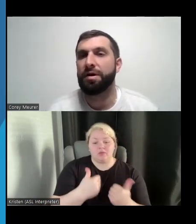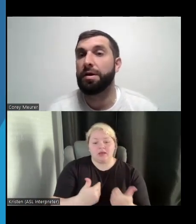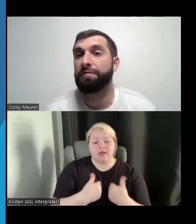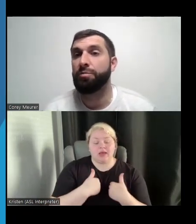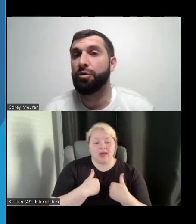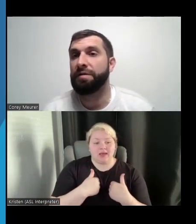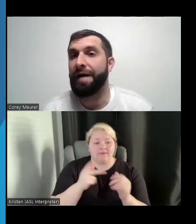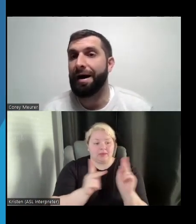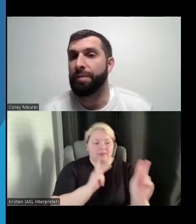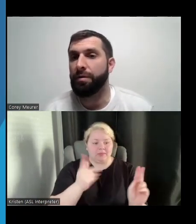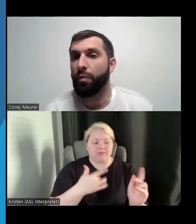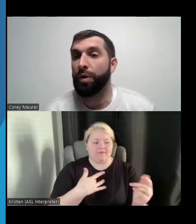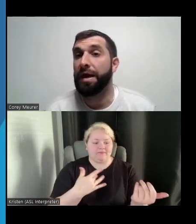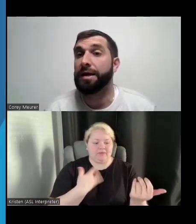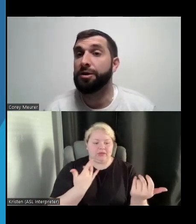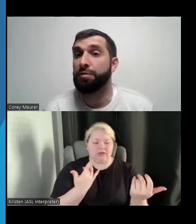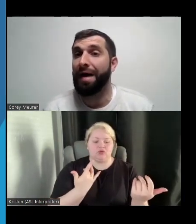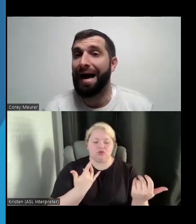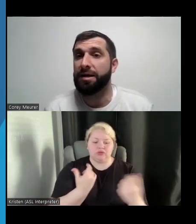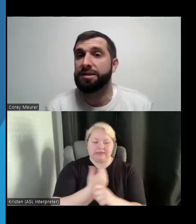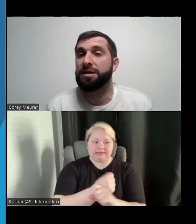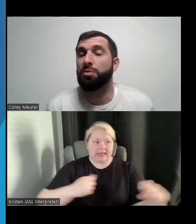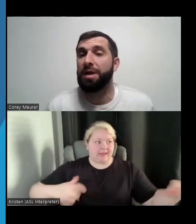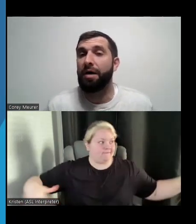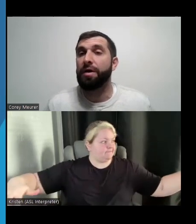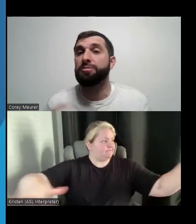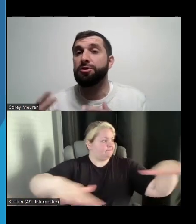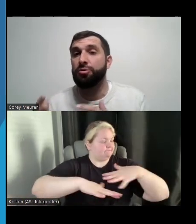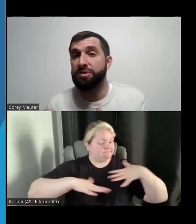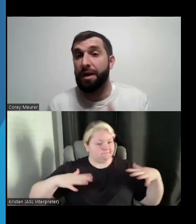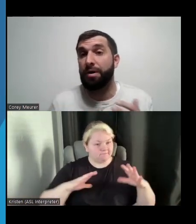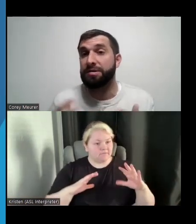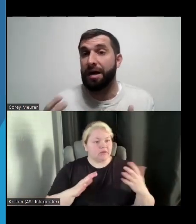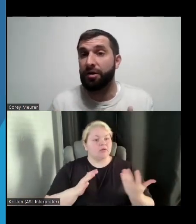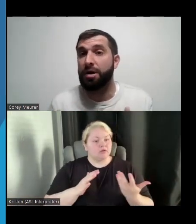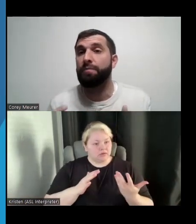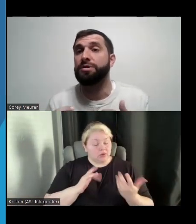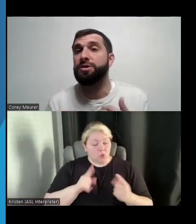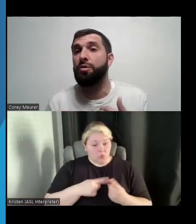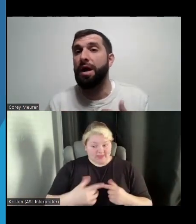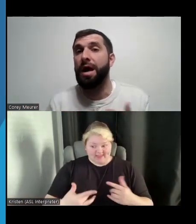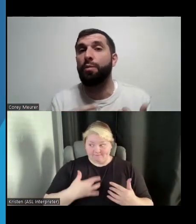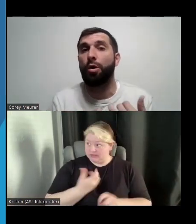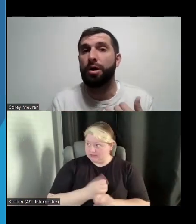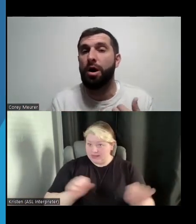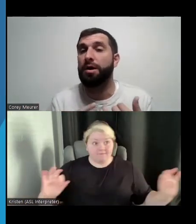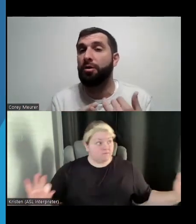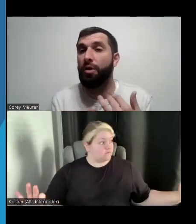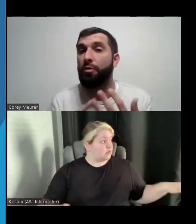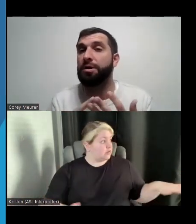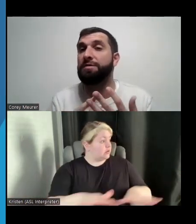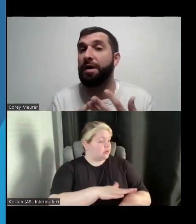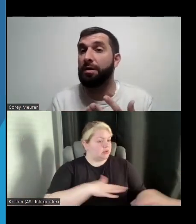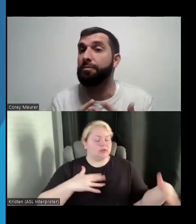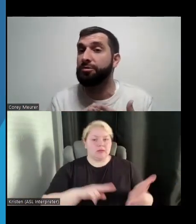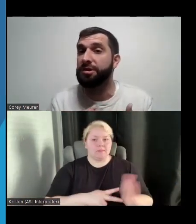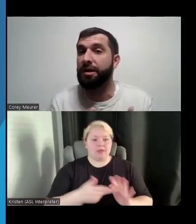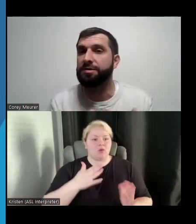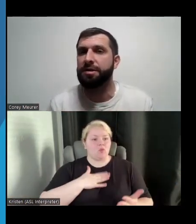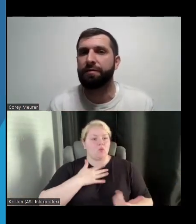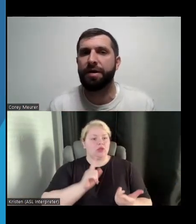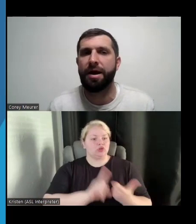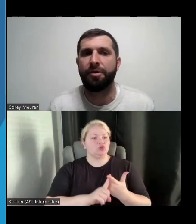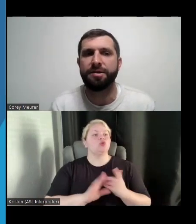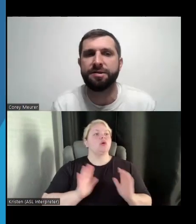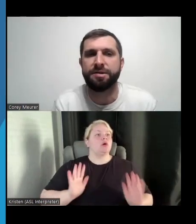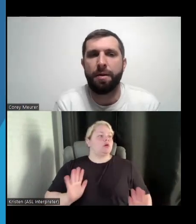feel safe and comfortable in an environment. When they can do that, it's going to allow them to step outside their comfort zone and work on and grow and develop new